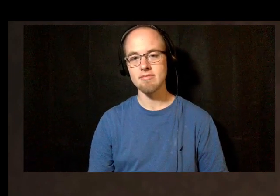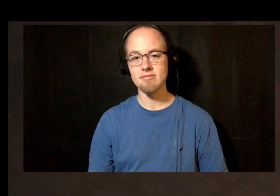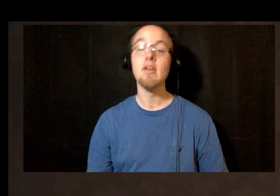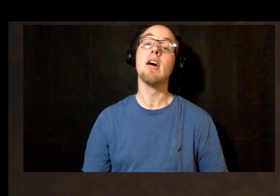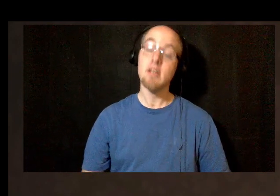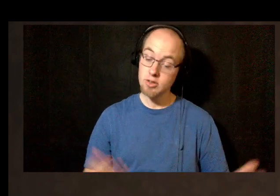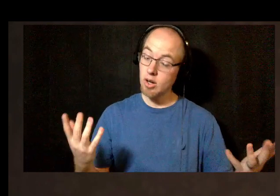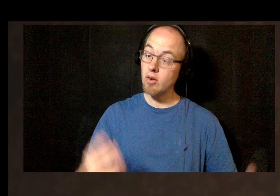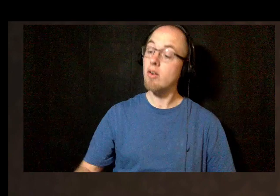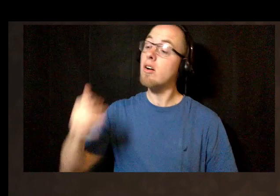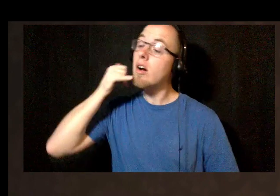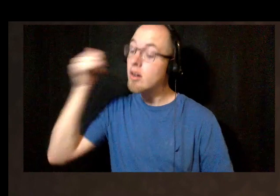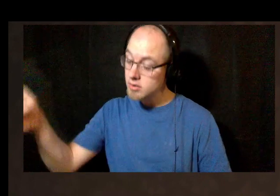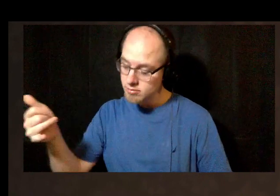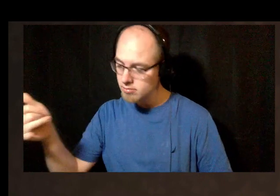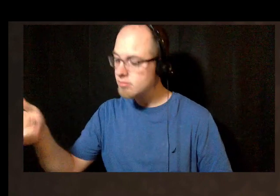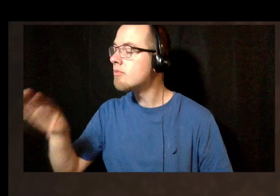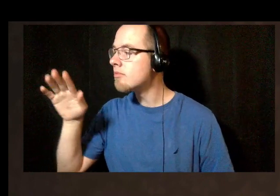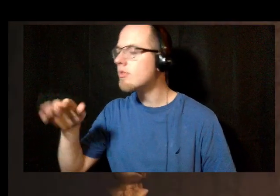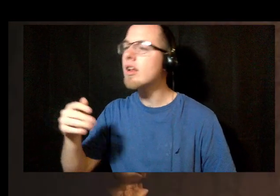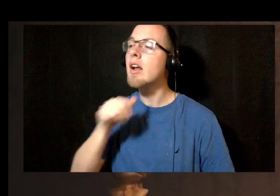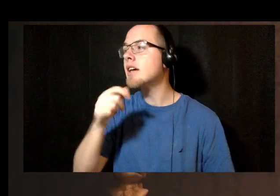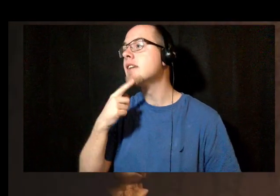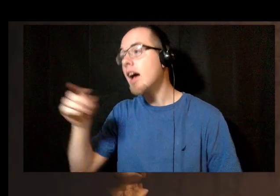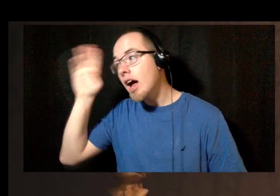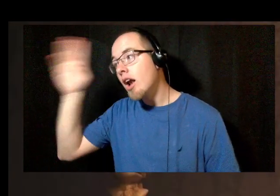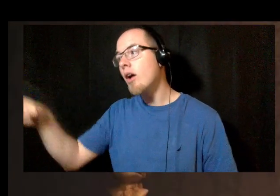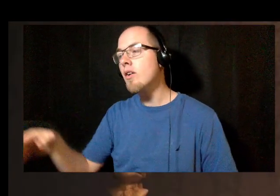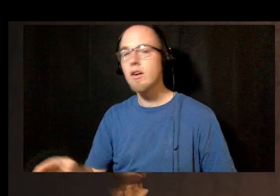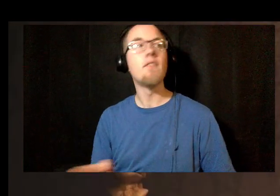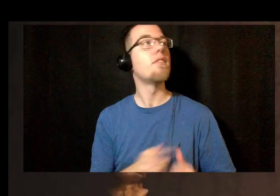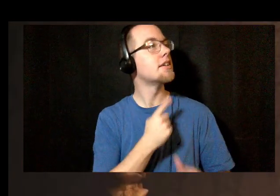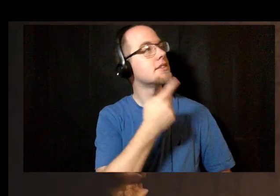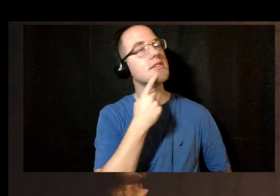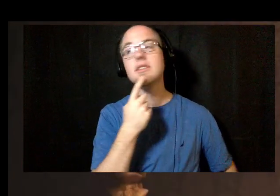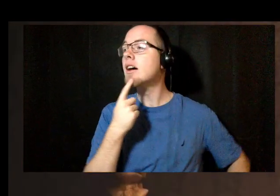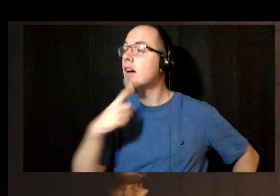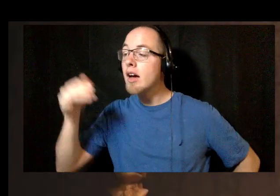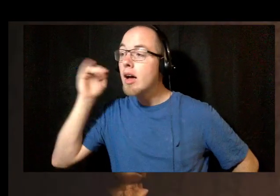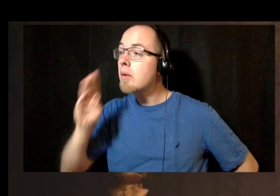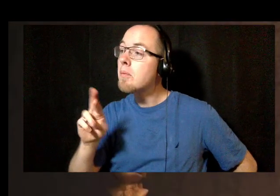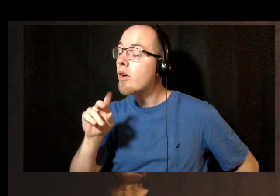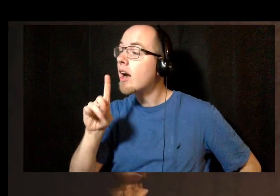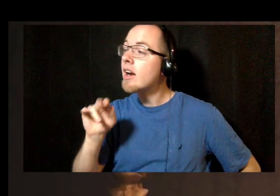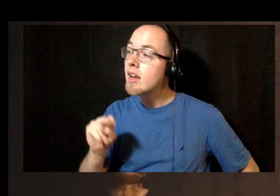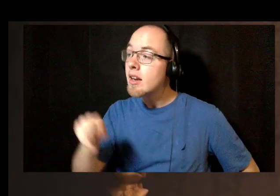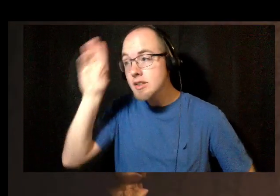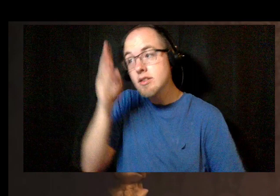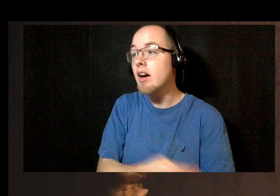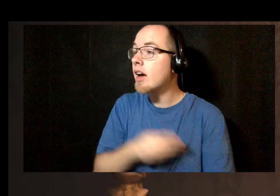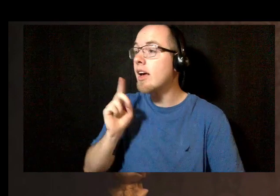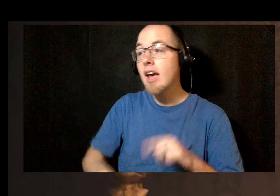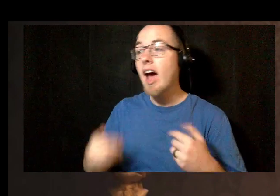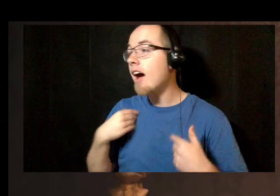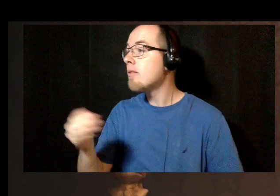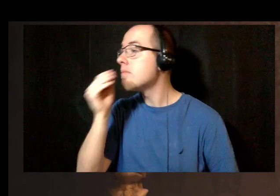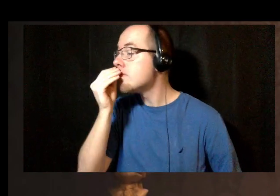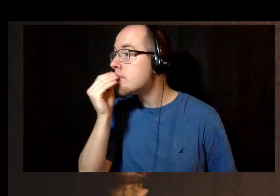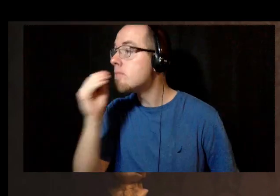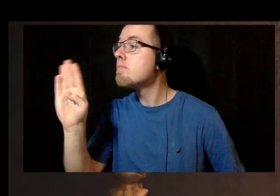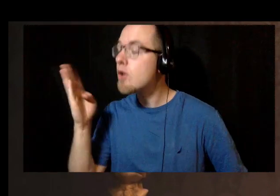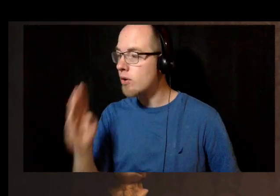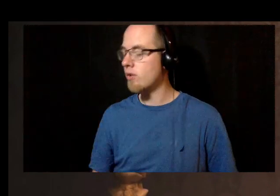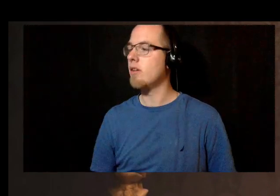she calls me up. The first thing she says, she doesn't even say hello. The first thing she says is, Brayden can't have blue.